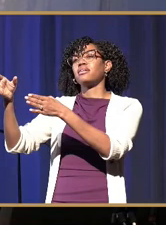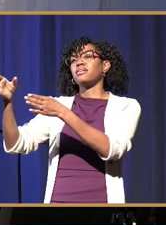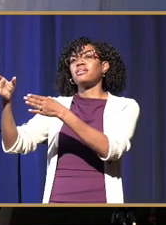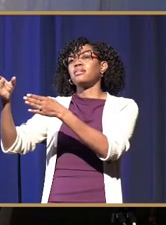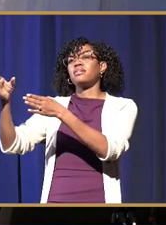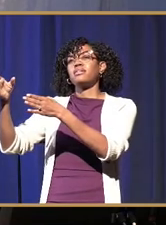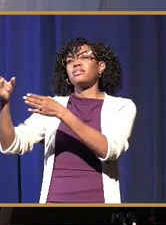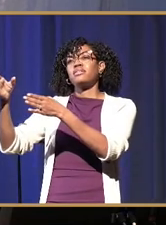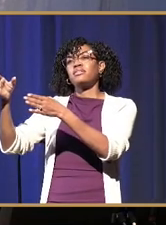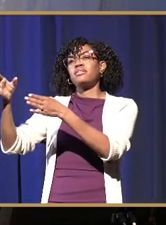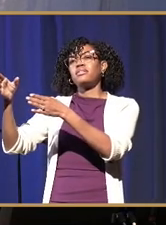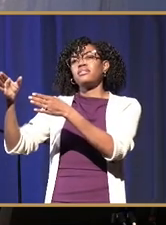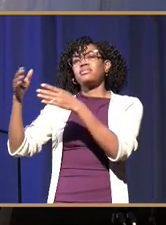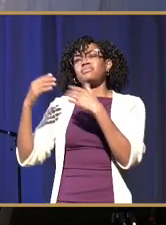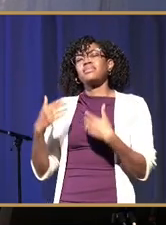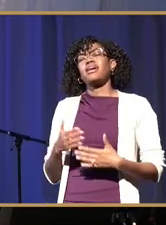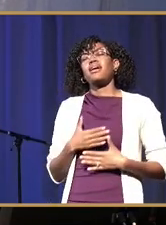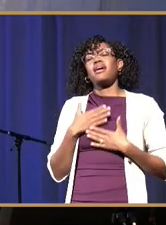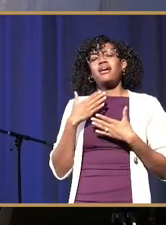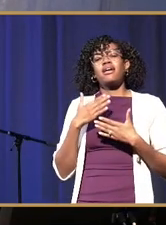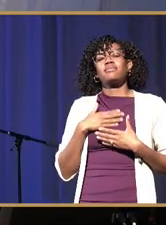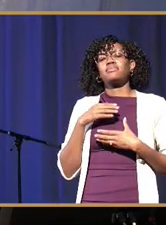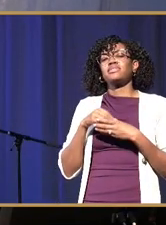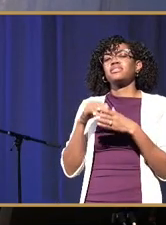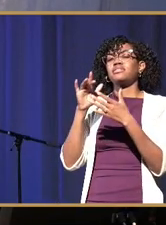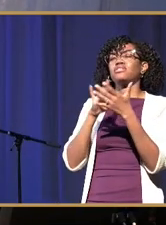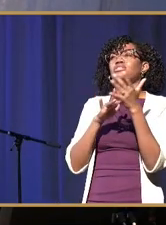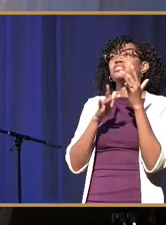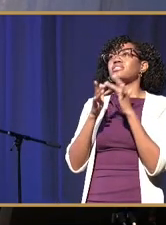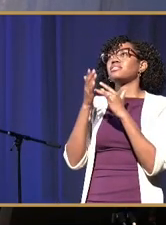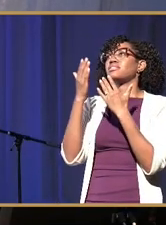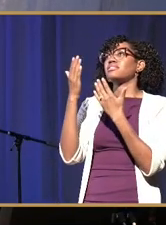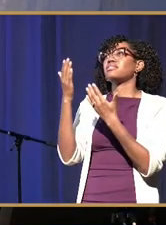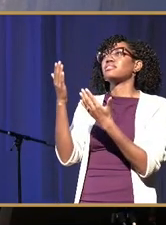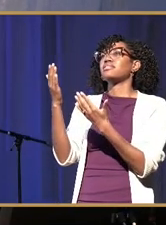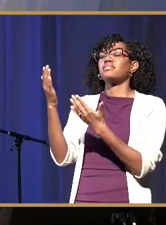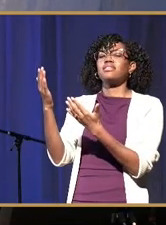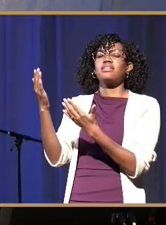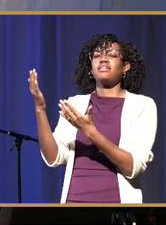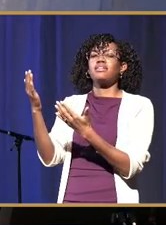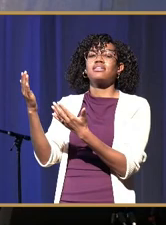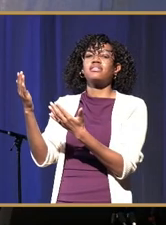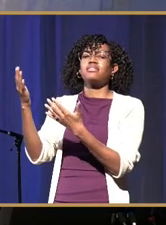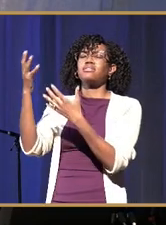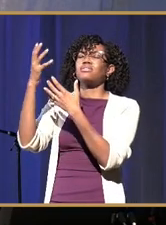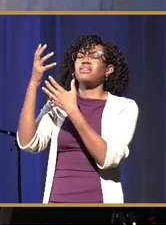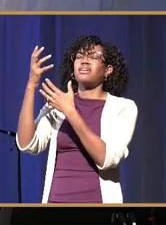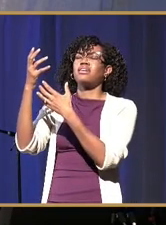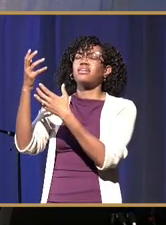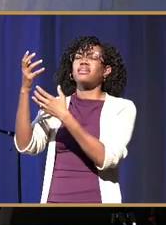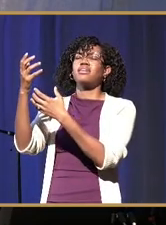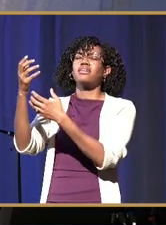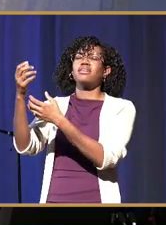happy in Jesus but to trust and obey.